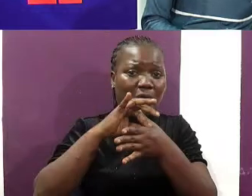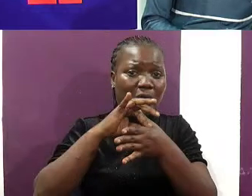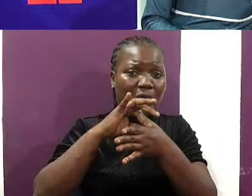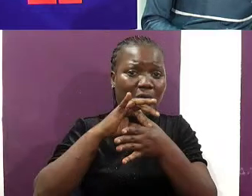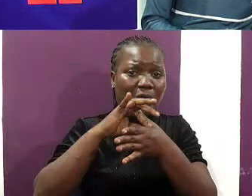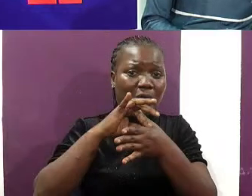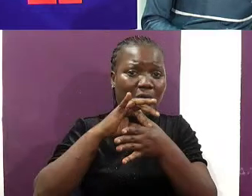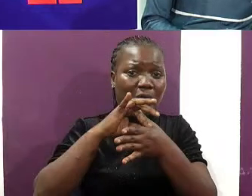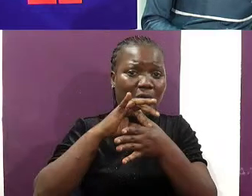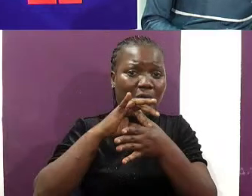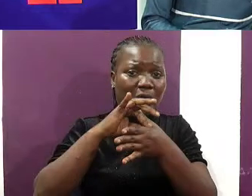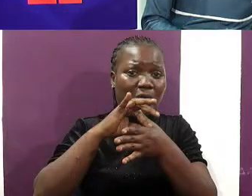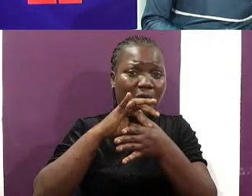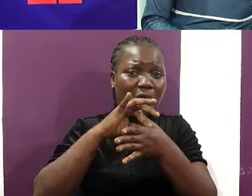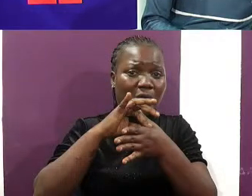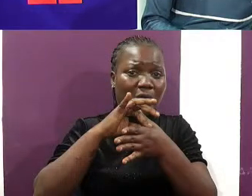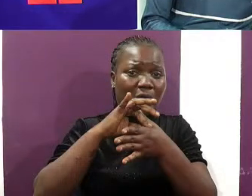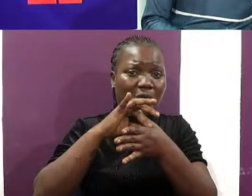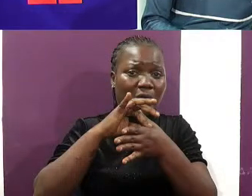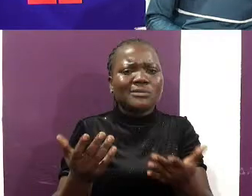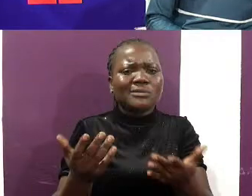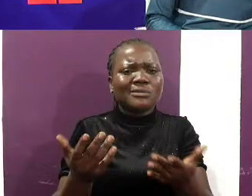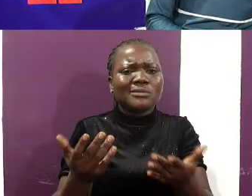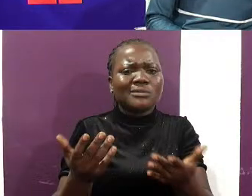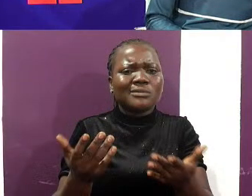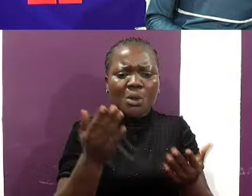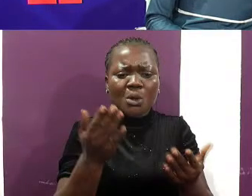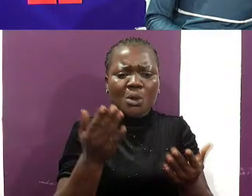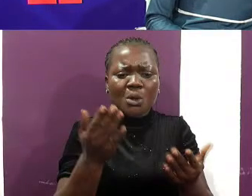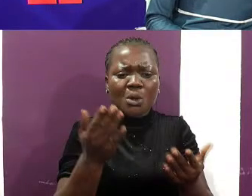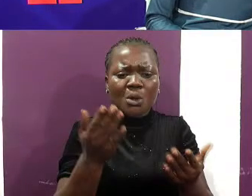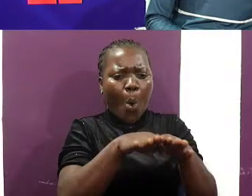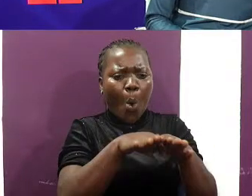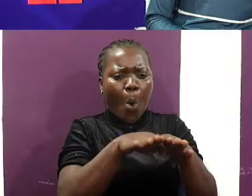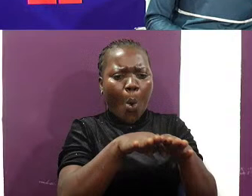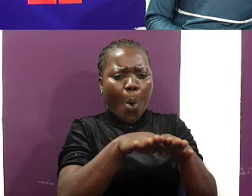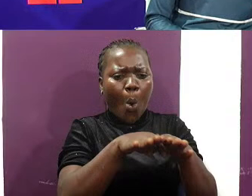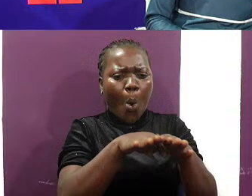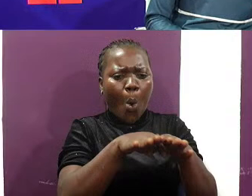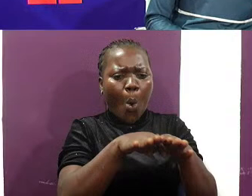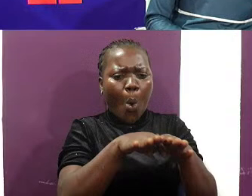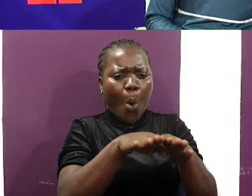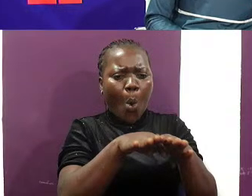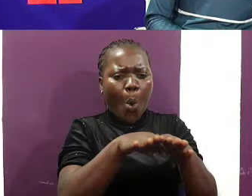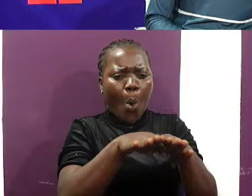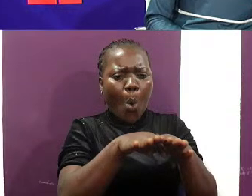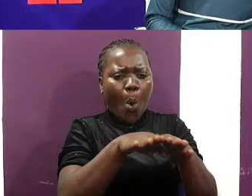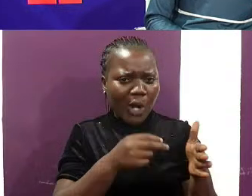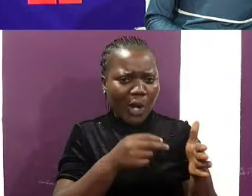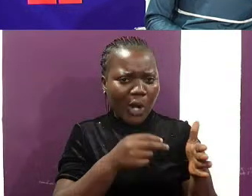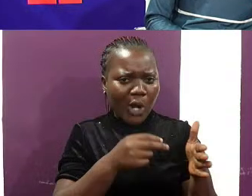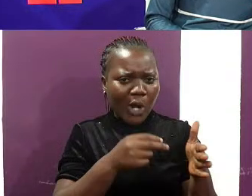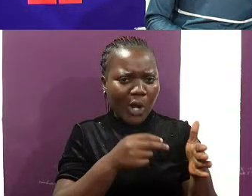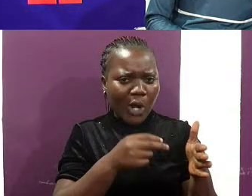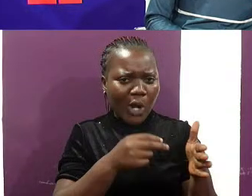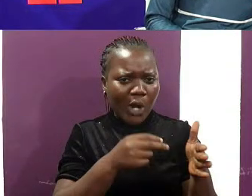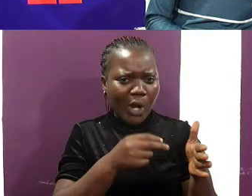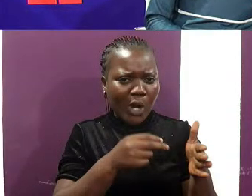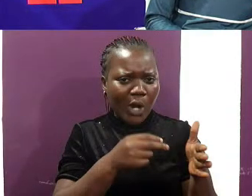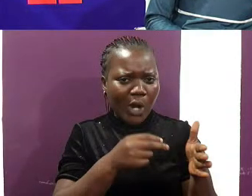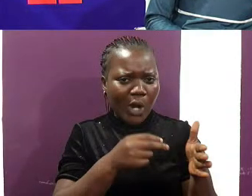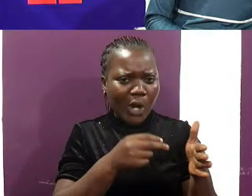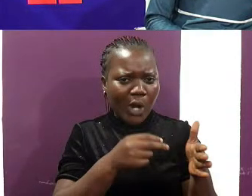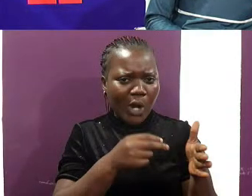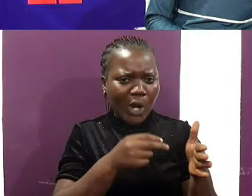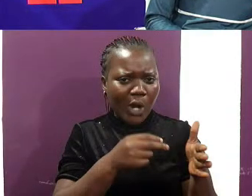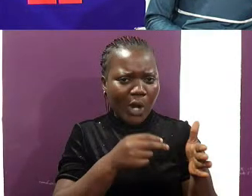his son, your mana tray, and to say, dear, a walk Honam fem. Eti honam fem yehu abusunya yeni